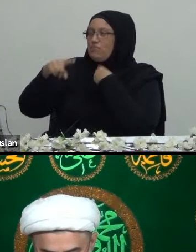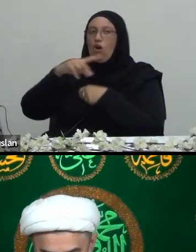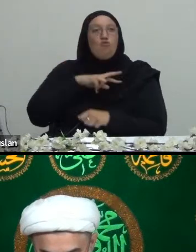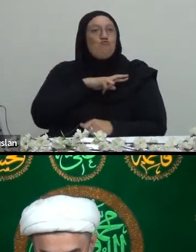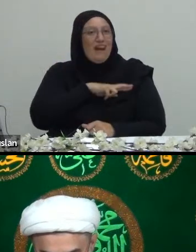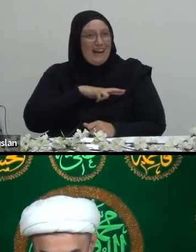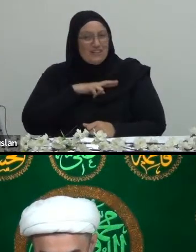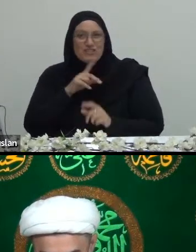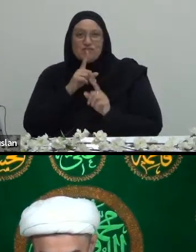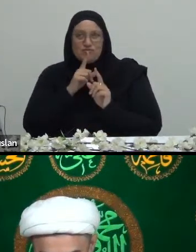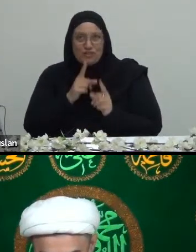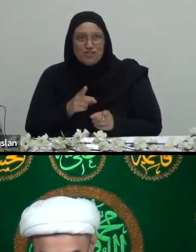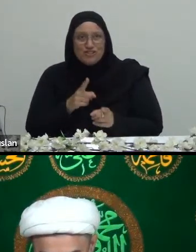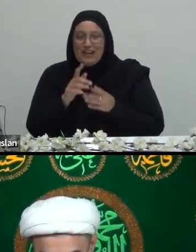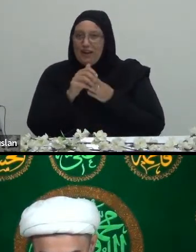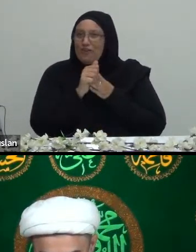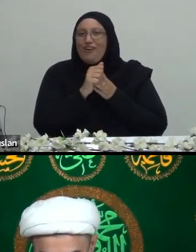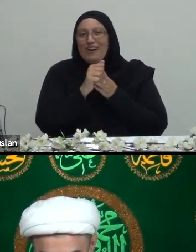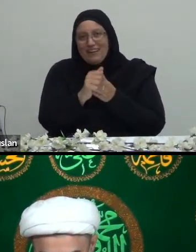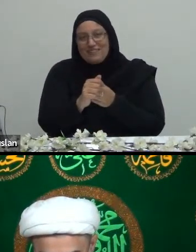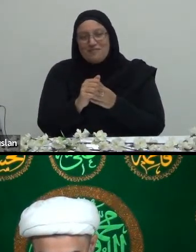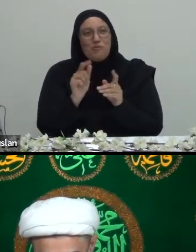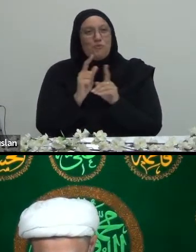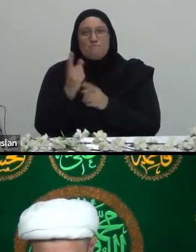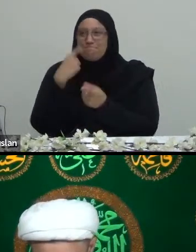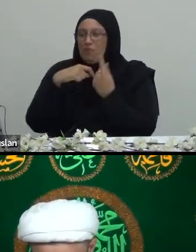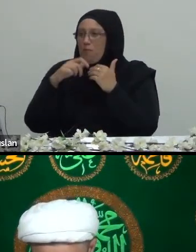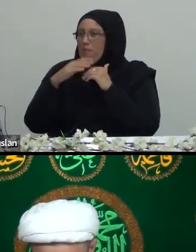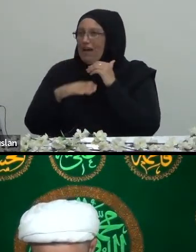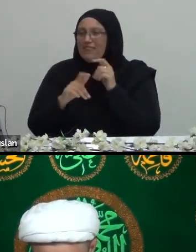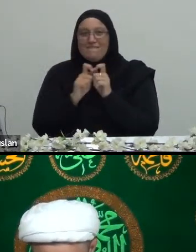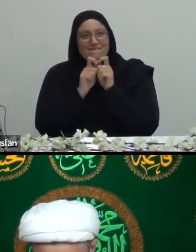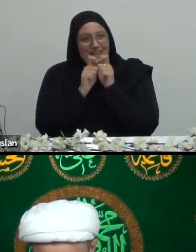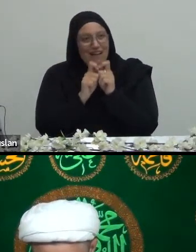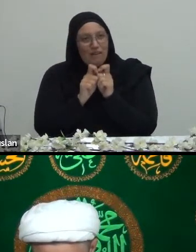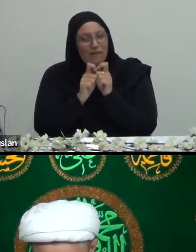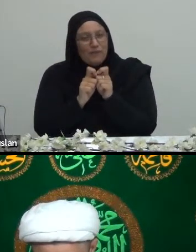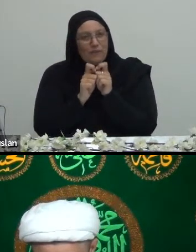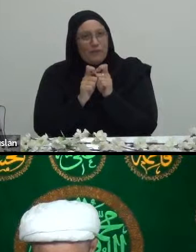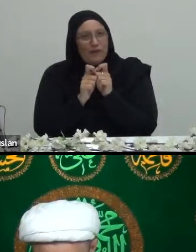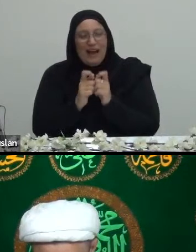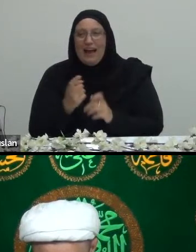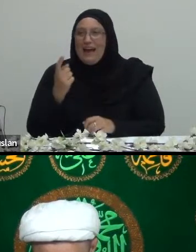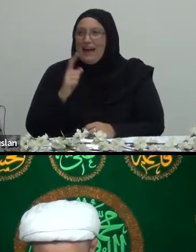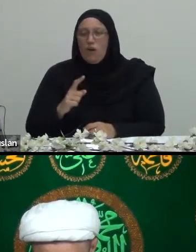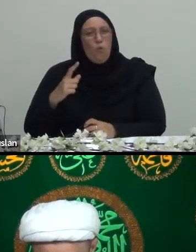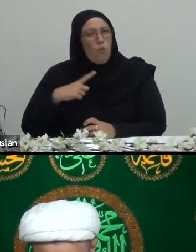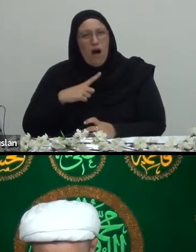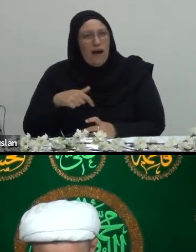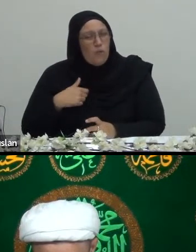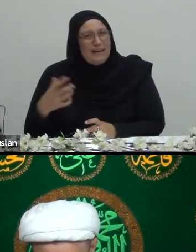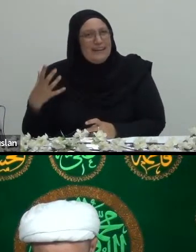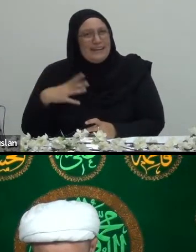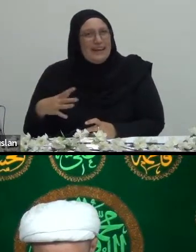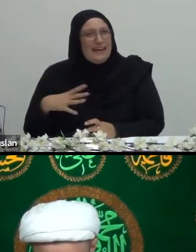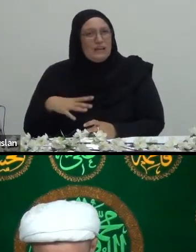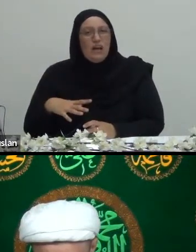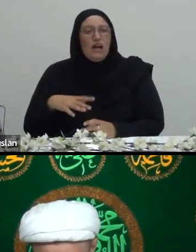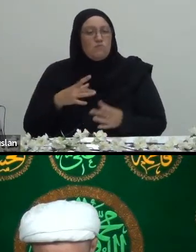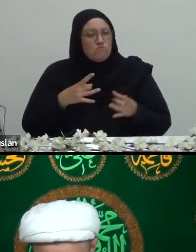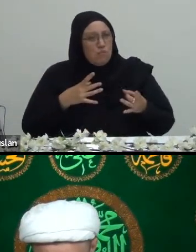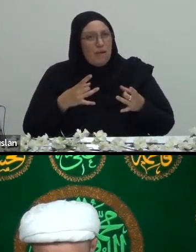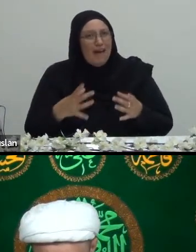guidance, and also talk to us about the value and the necessity for preparing an Islamic